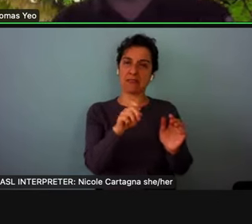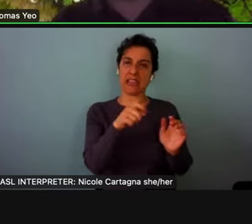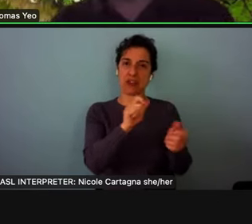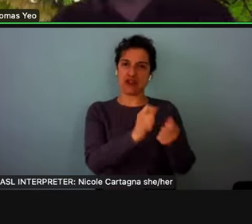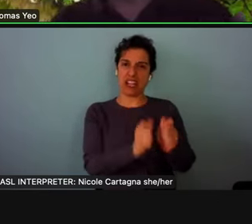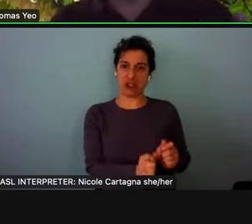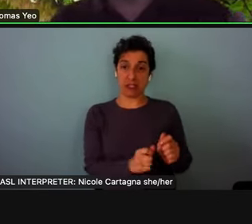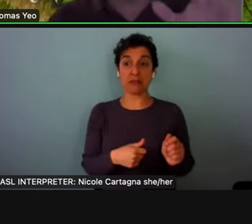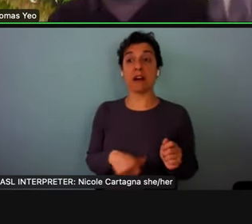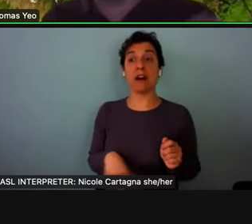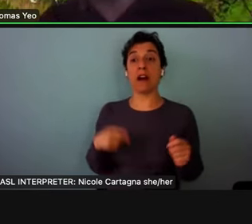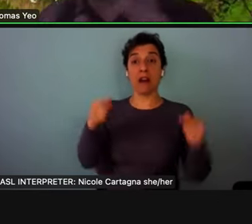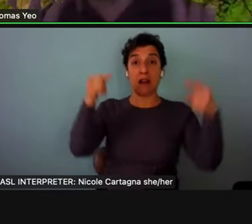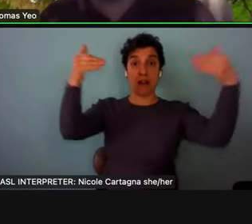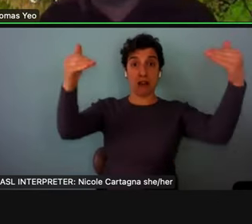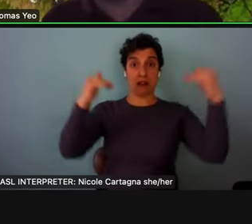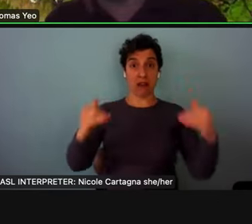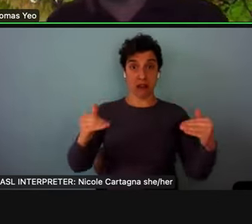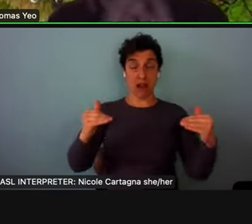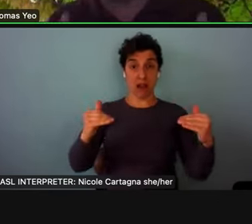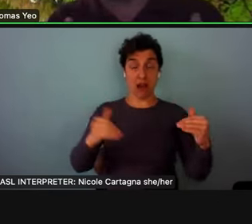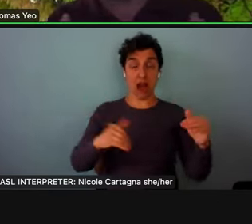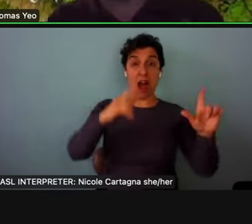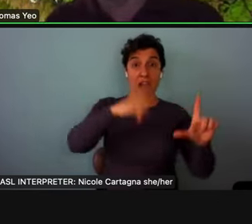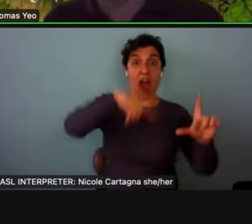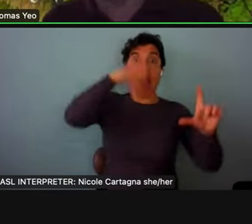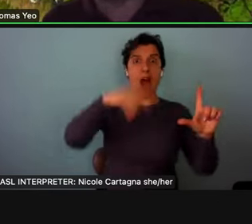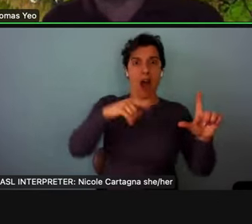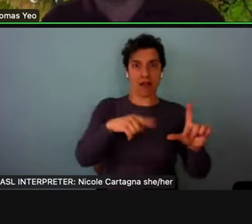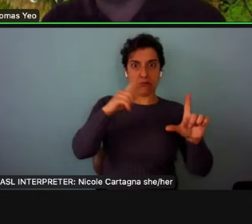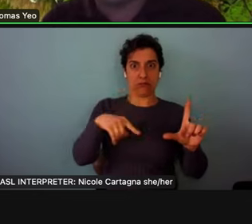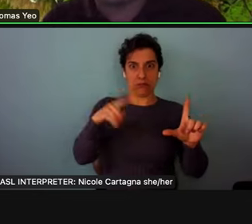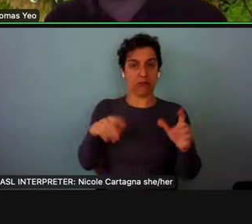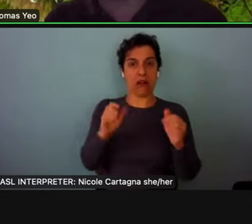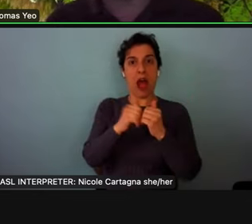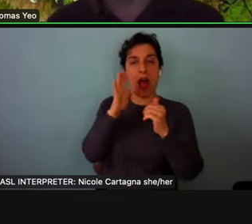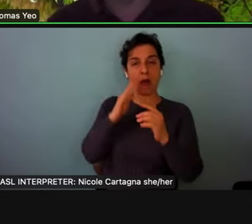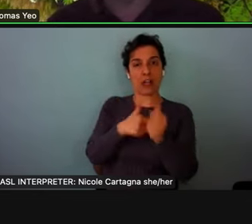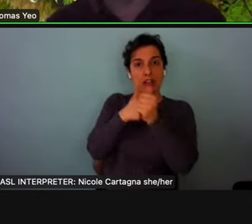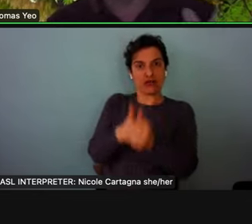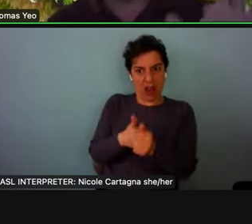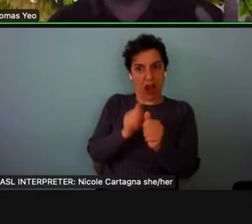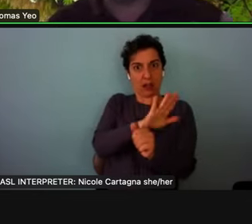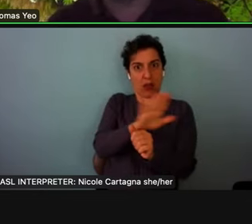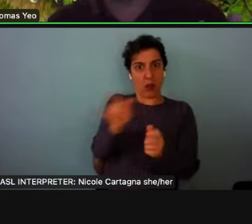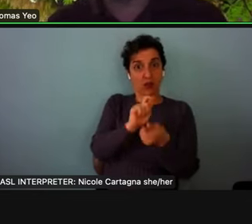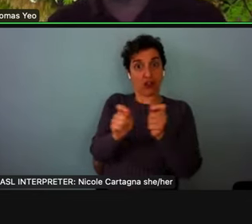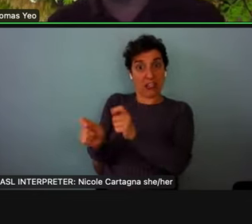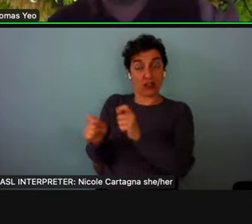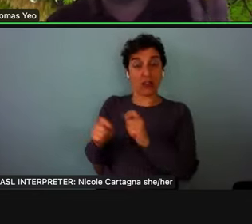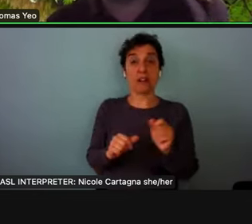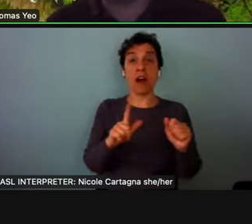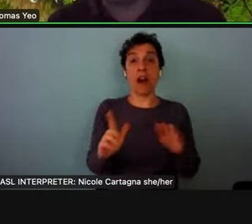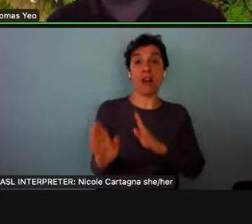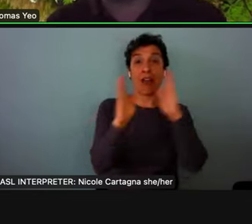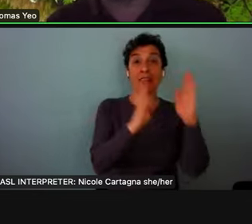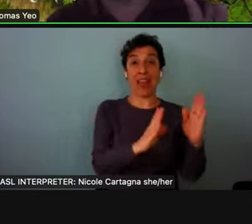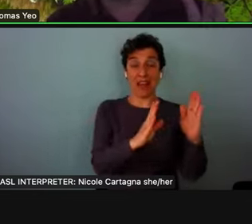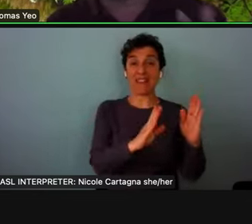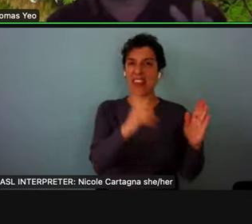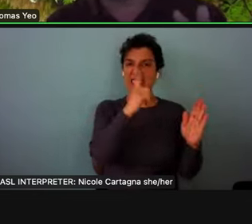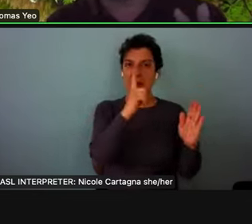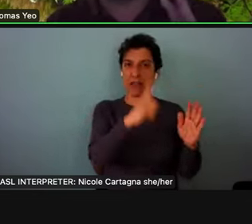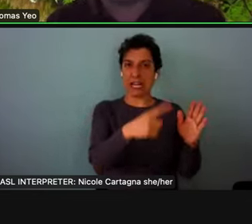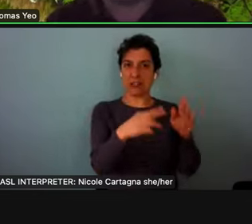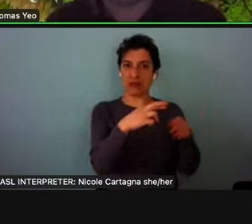how well the amplitude of different brain regions track functional connectivity state changes. So on the left is the simulated results, and